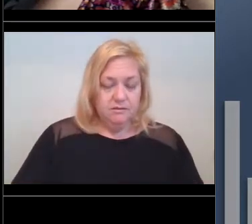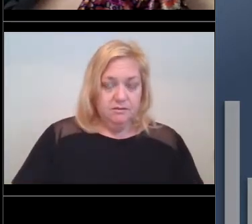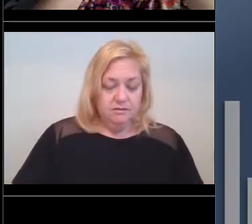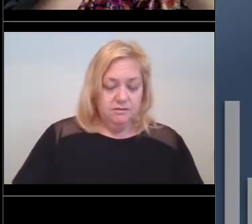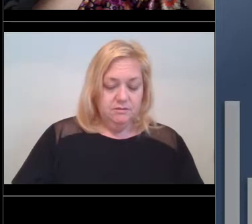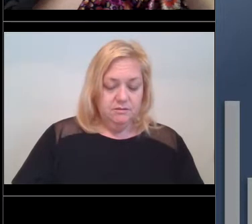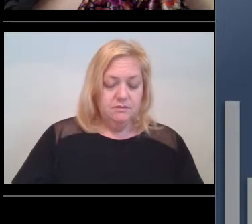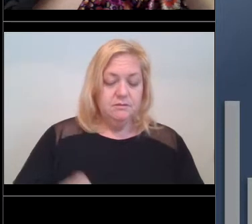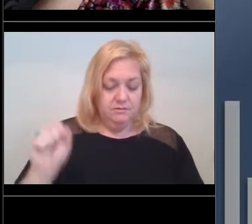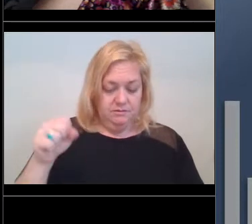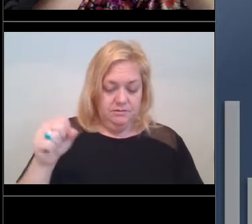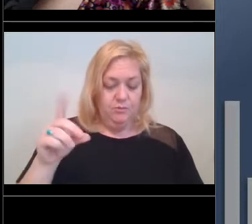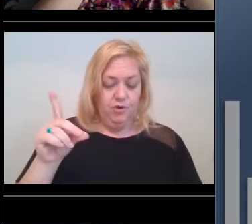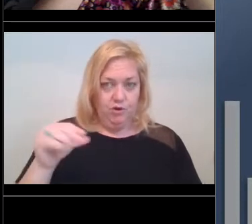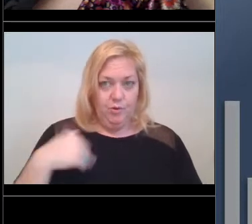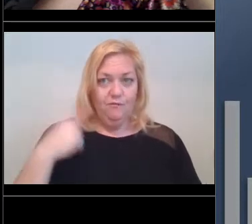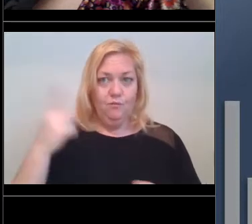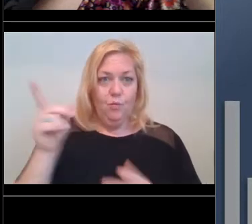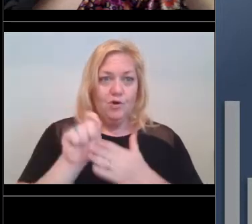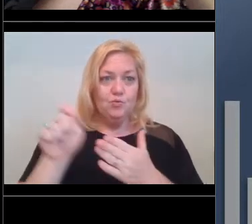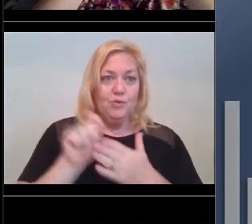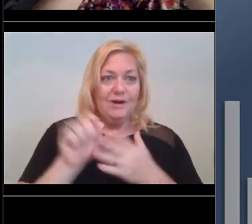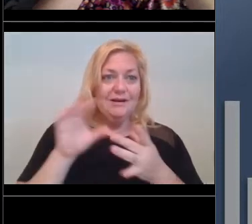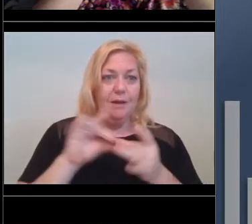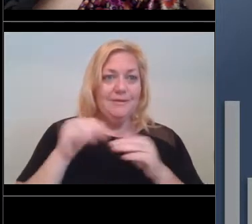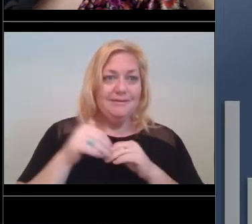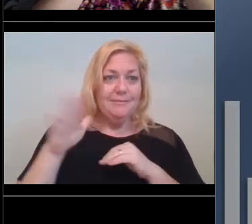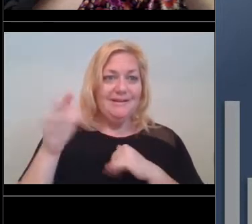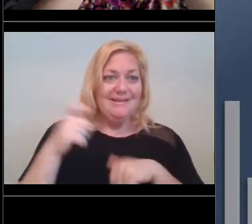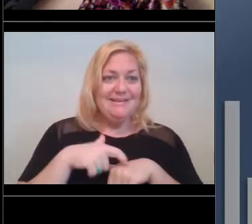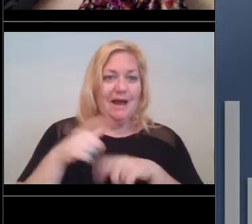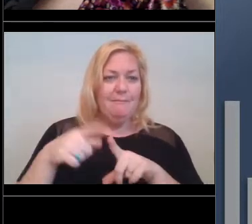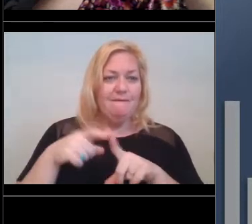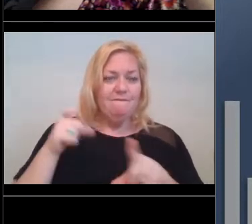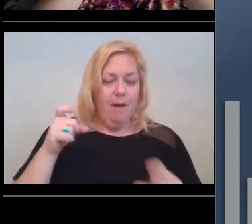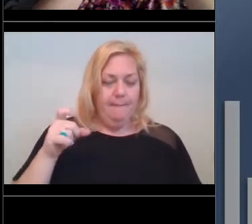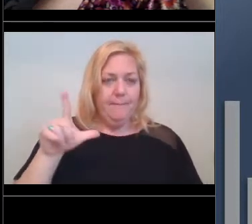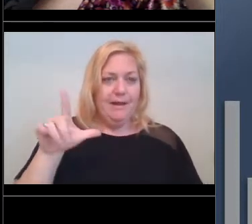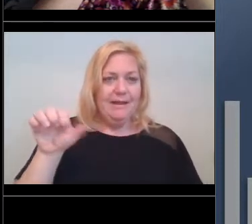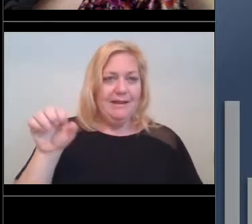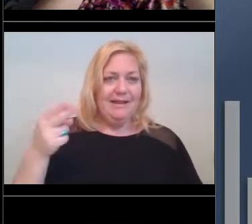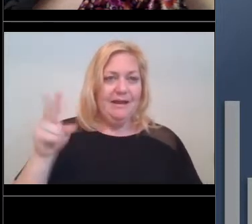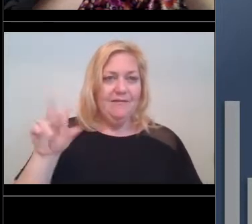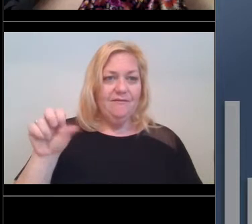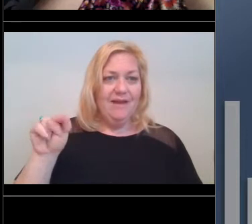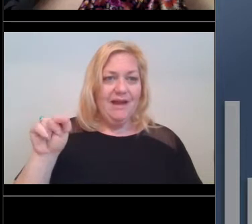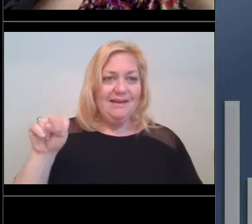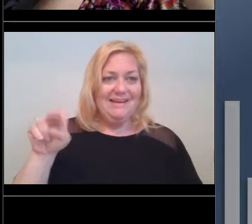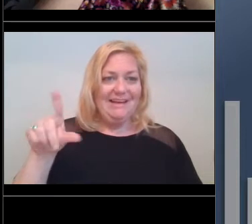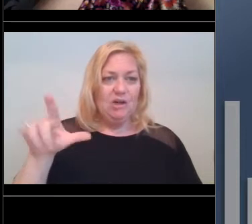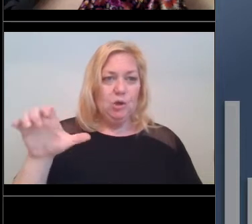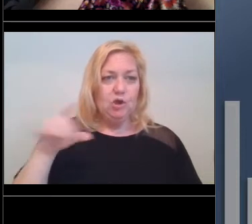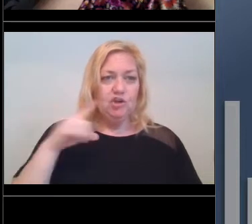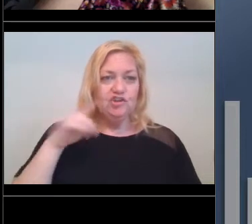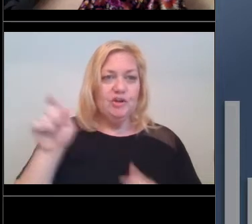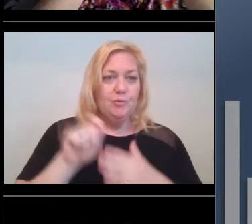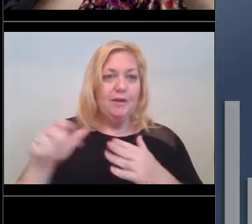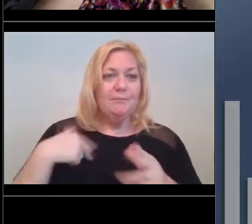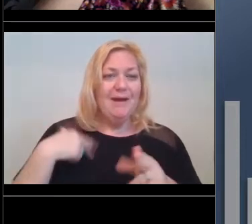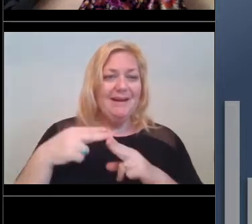Yes, Sequoia, we do have one written comment submitted at this time. This comes from Leah Van Winkle. She writes, "My name is